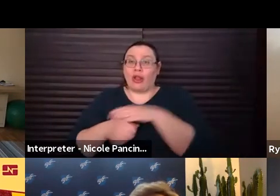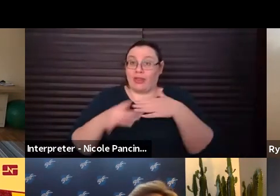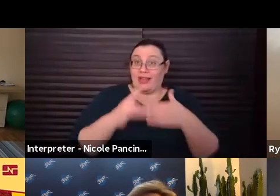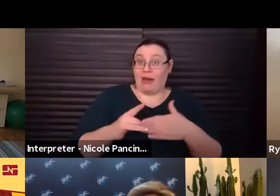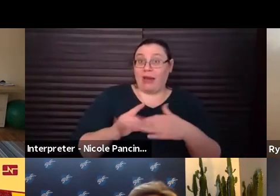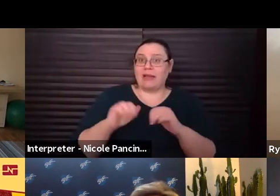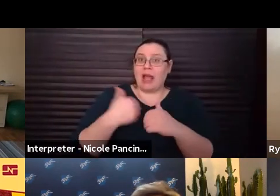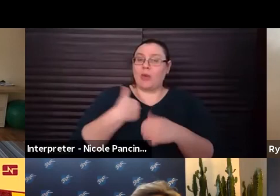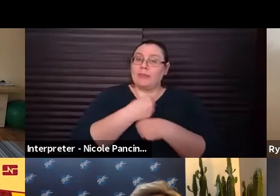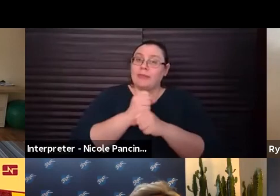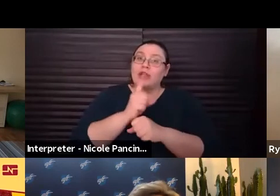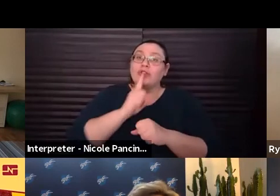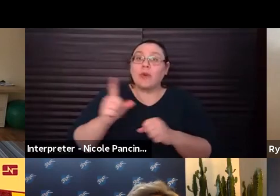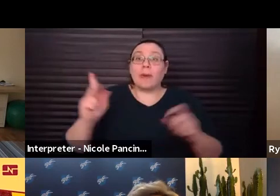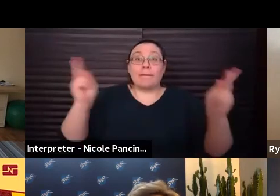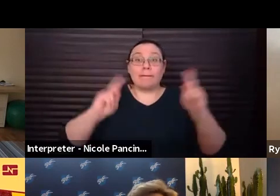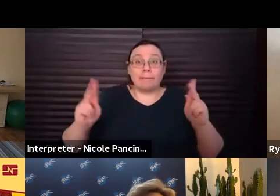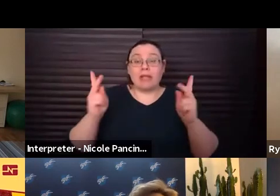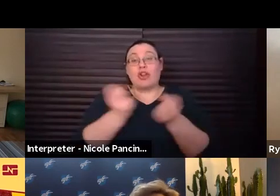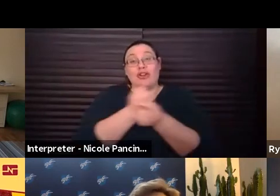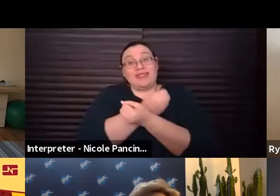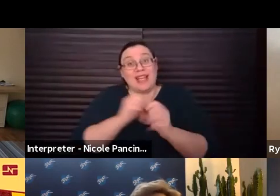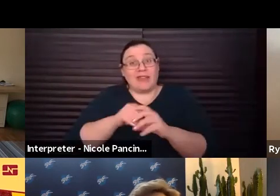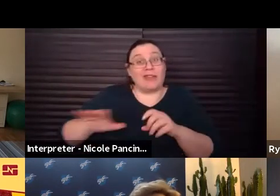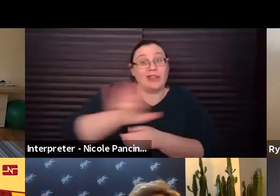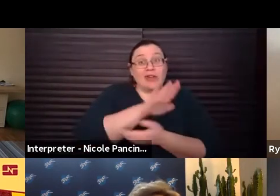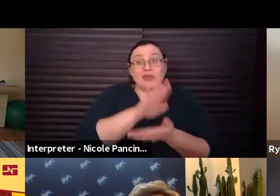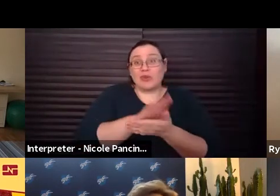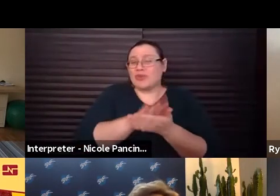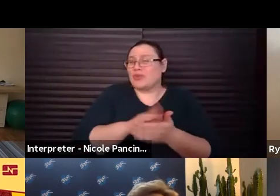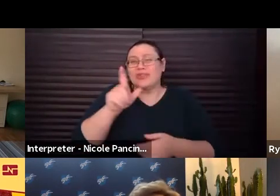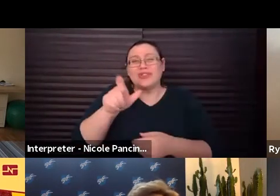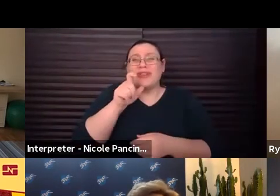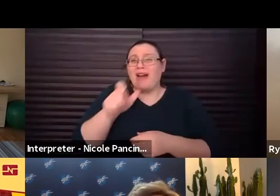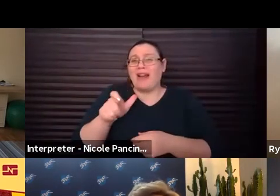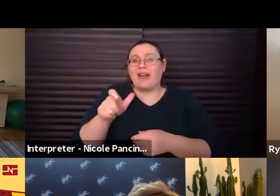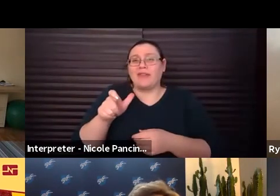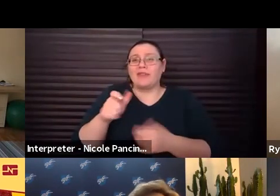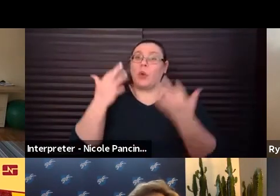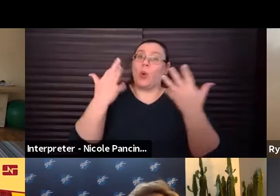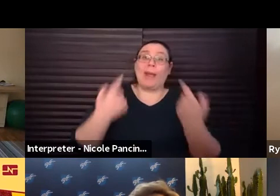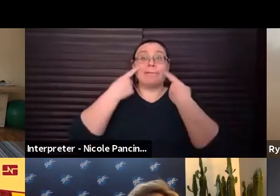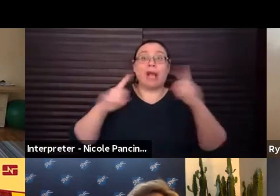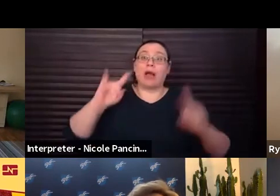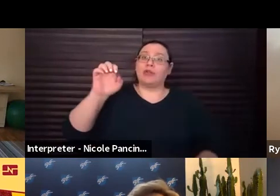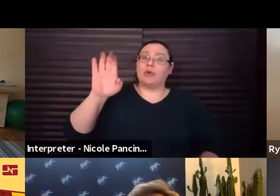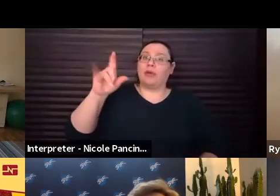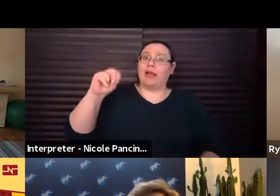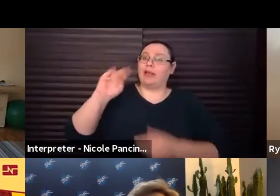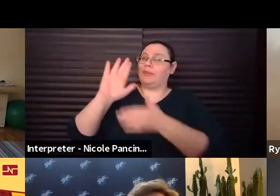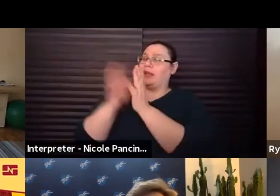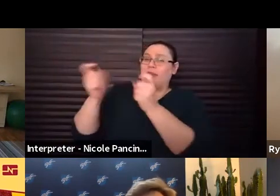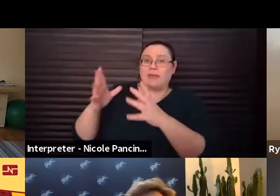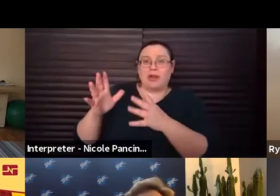sure that people are safe in schools, we shouldn't have had to wait to a Joe Biden administration 3 weeks